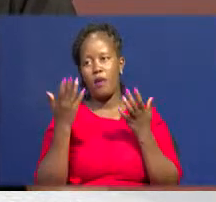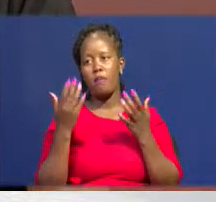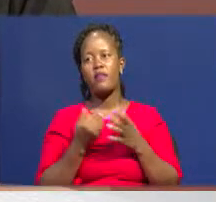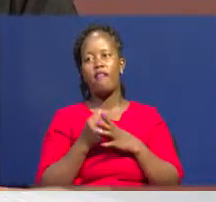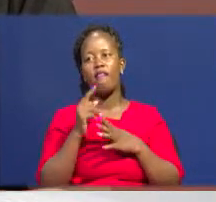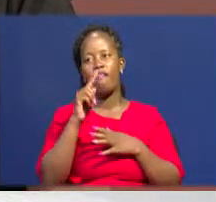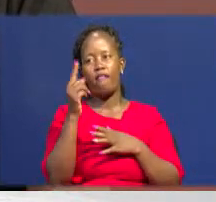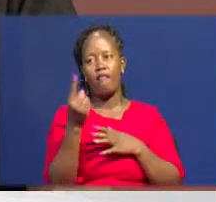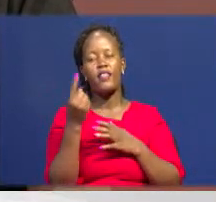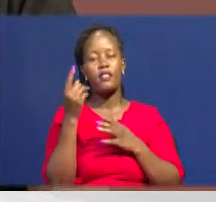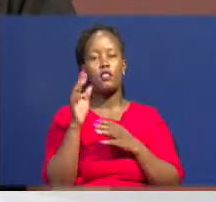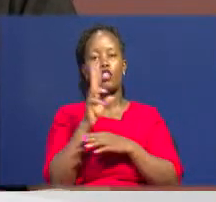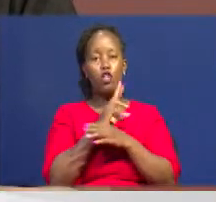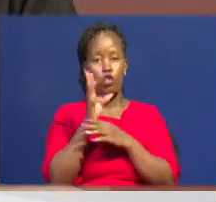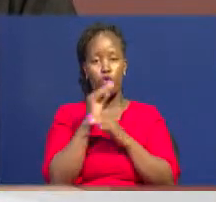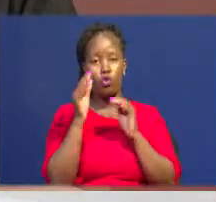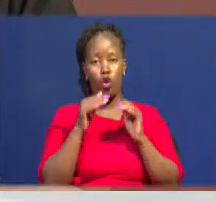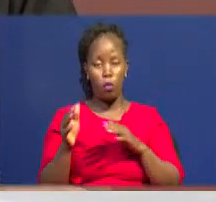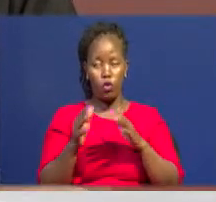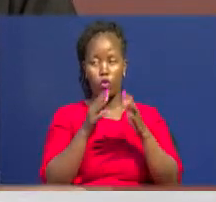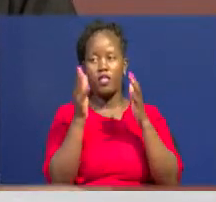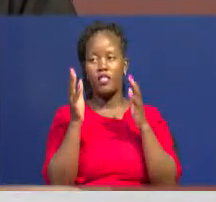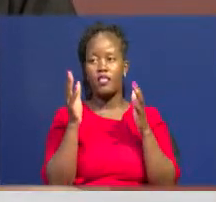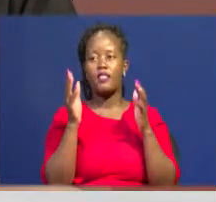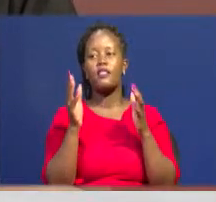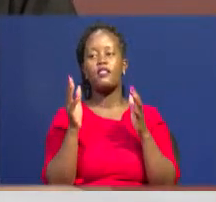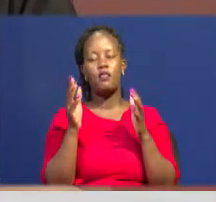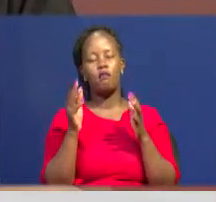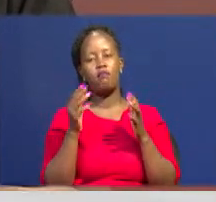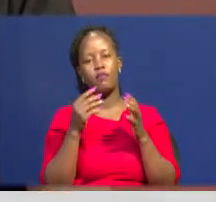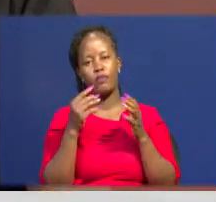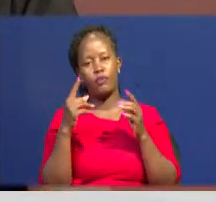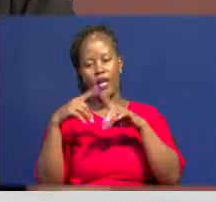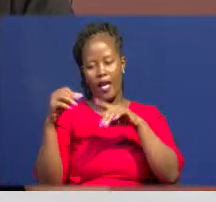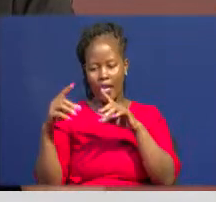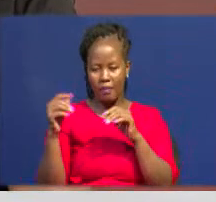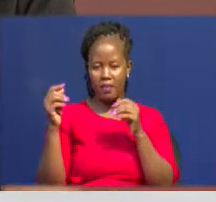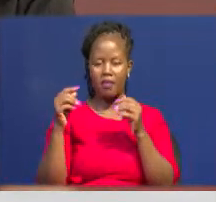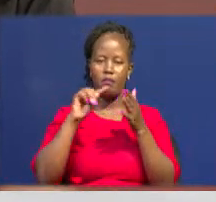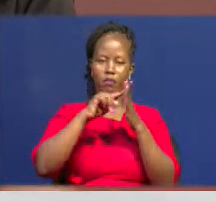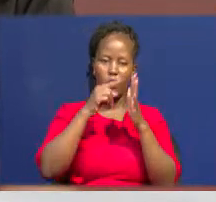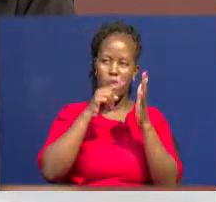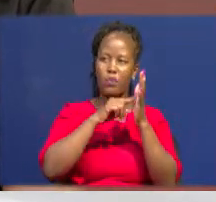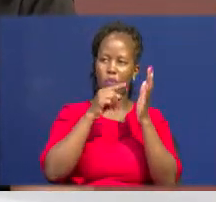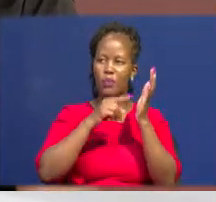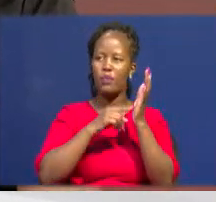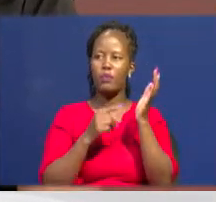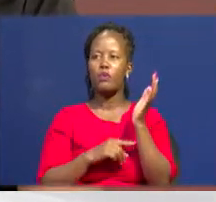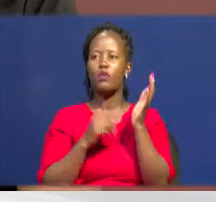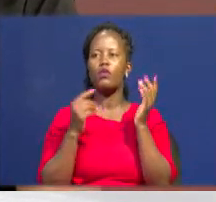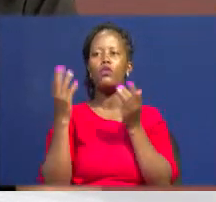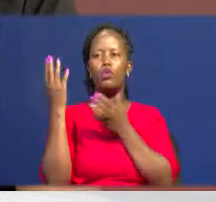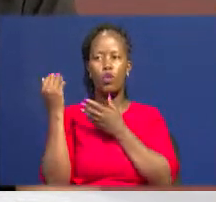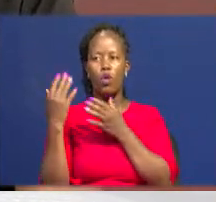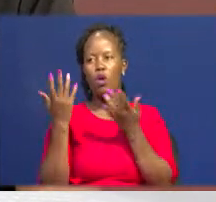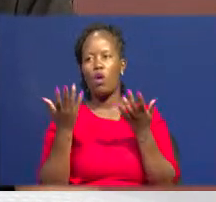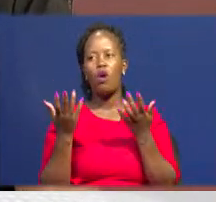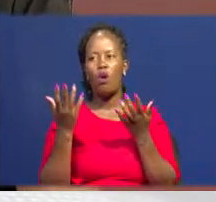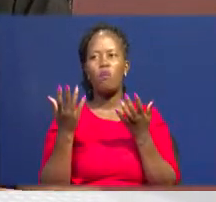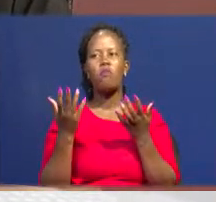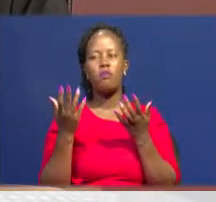to take the opportunity to take us through what we have, and I hope I can remember all of them, if not most of